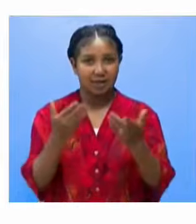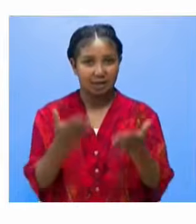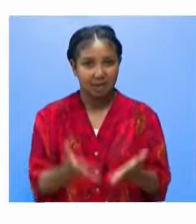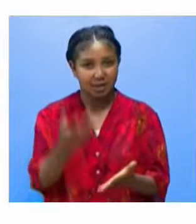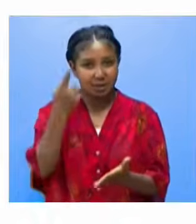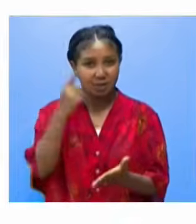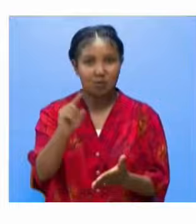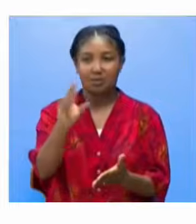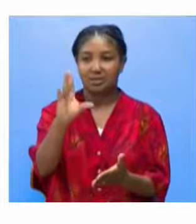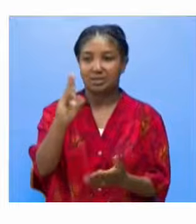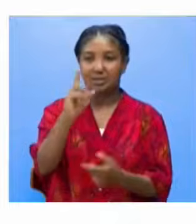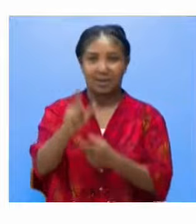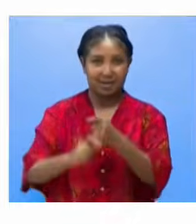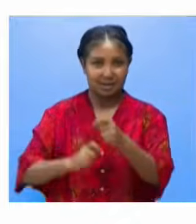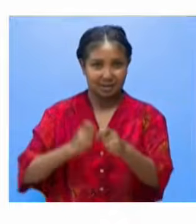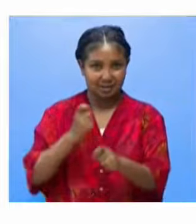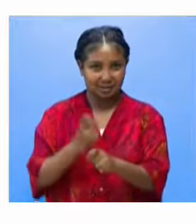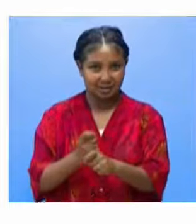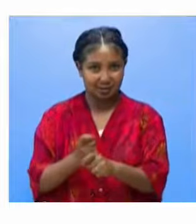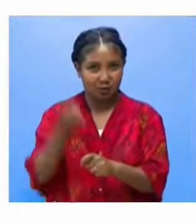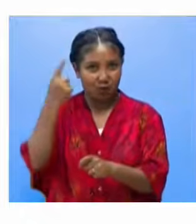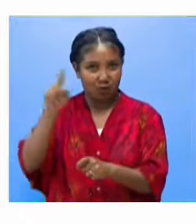for 7 years.